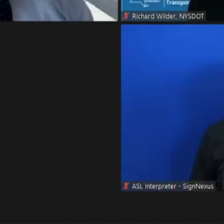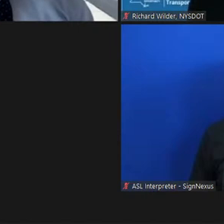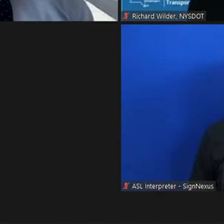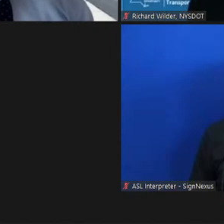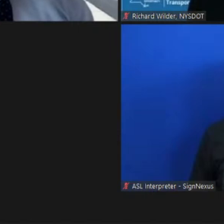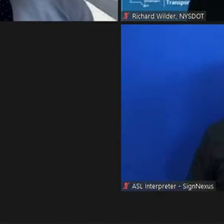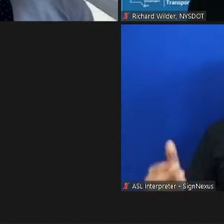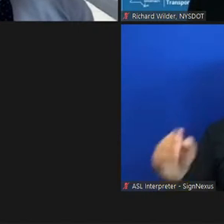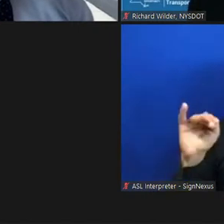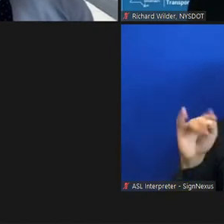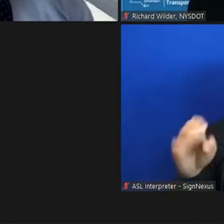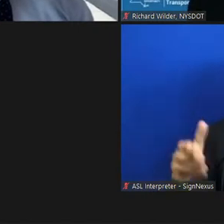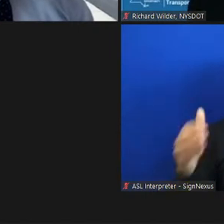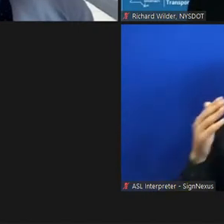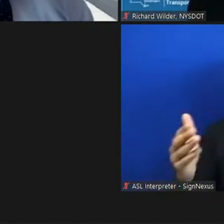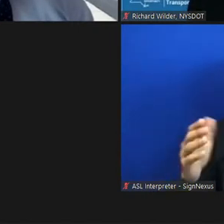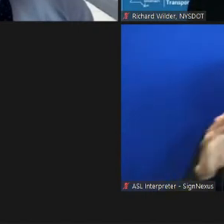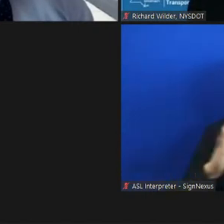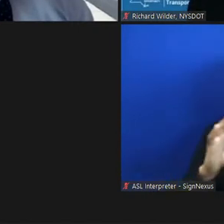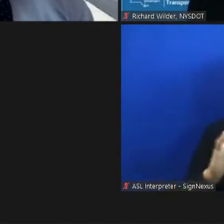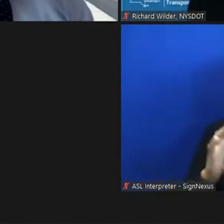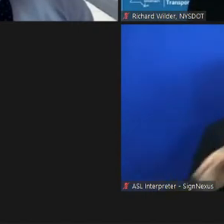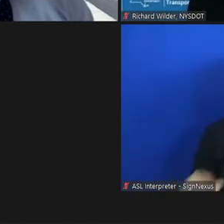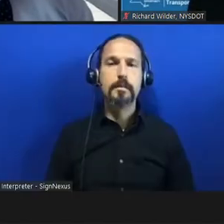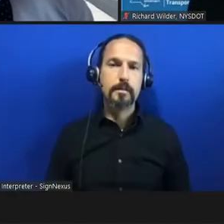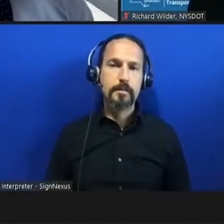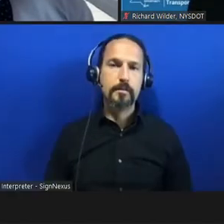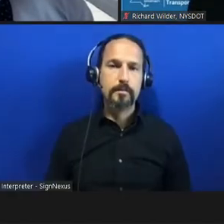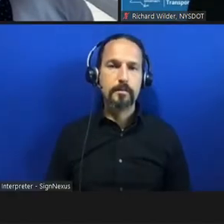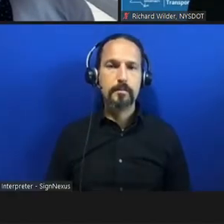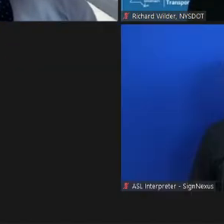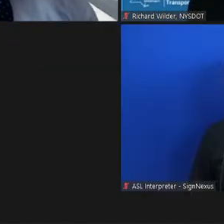Michael you man mute yourself and begin your remarks